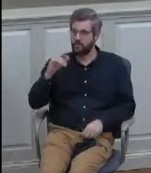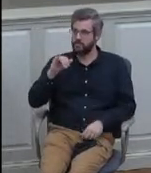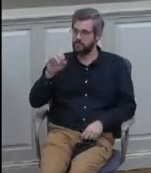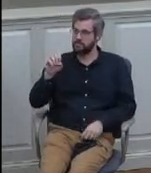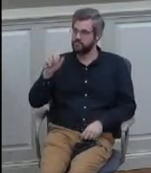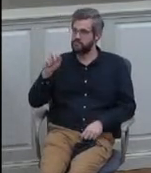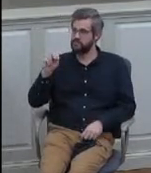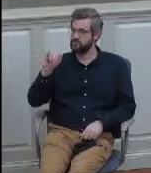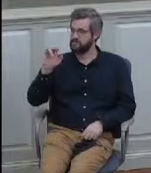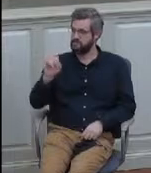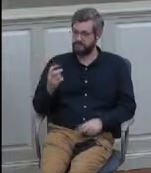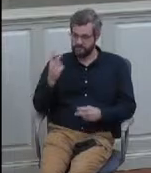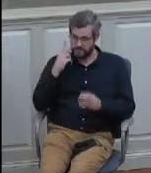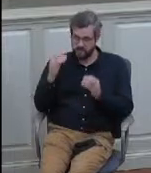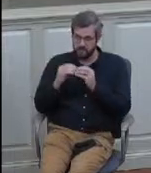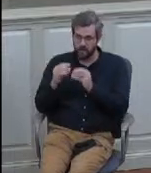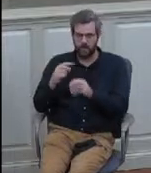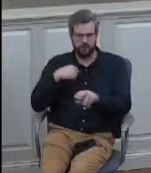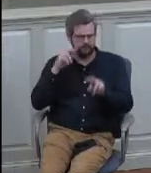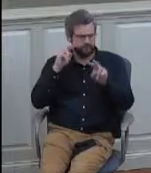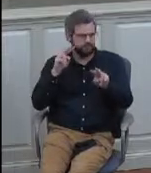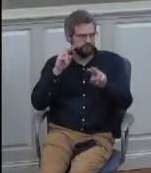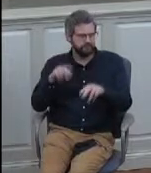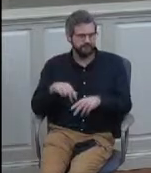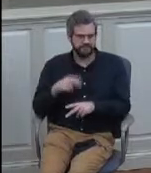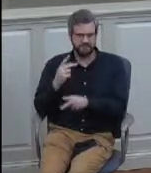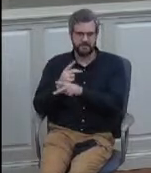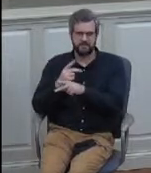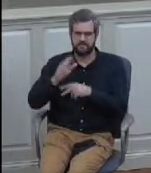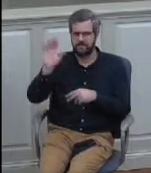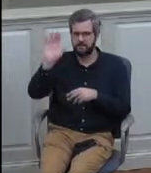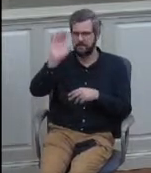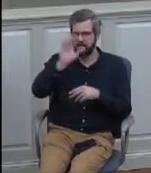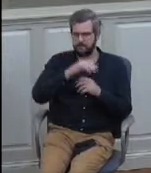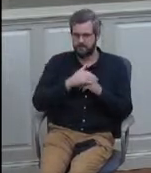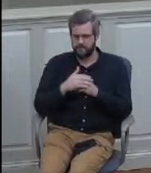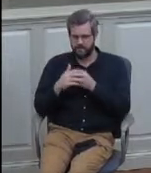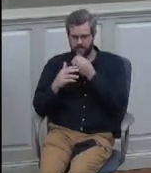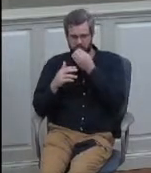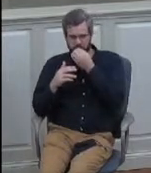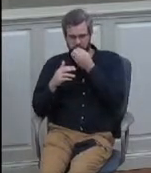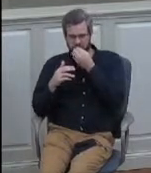see you more. Looking forward to it. Take care. Bye. See you later.